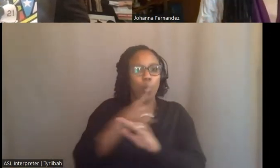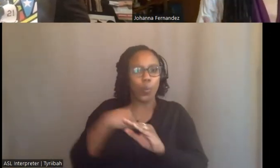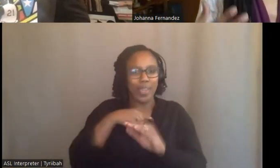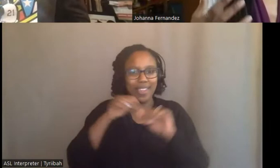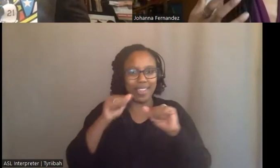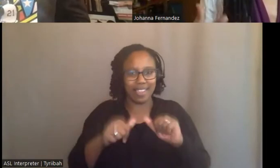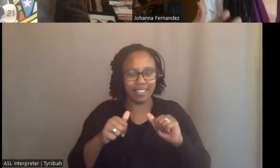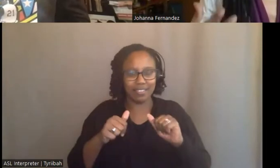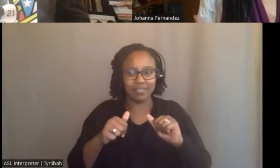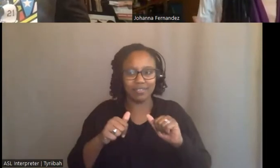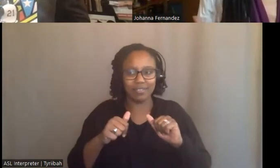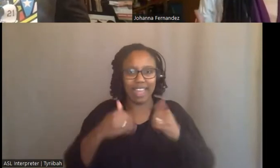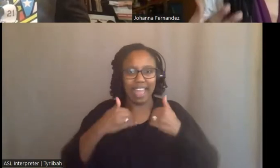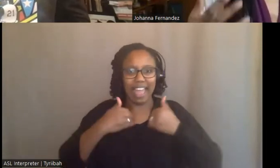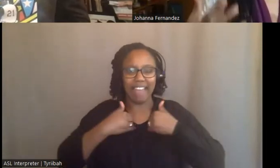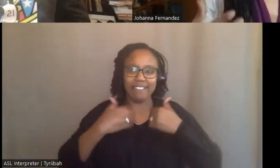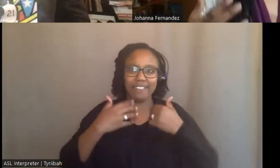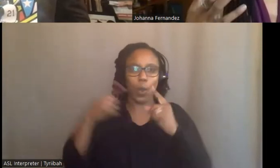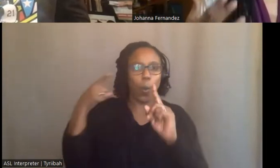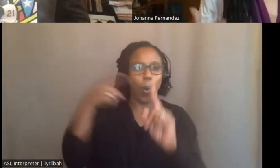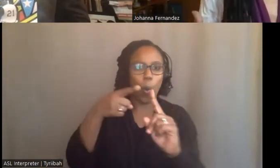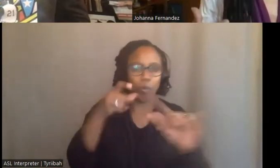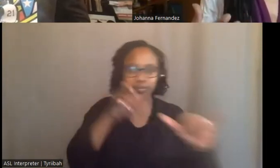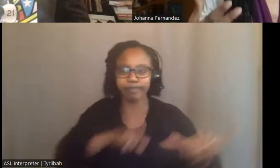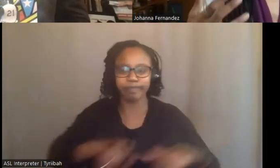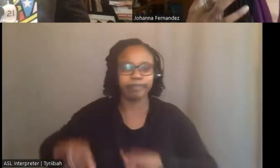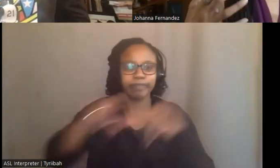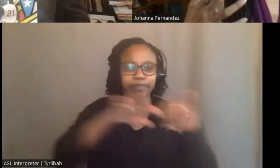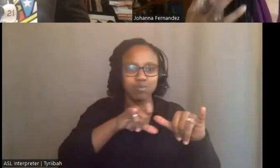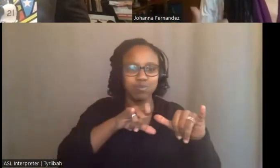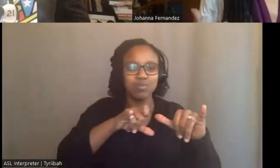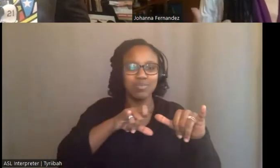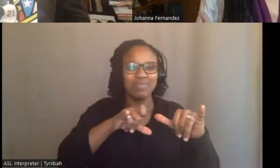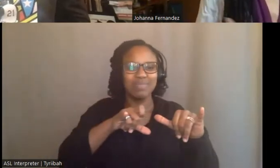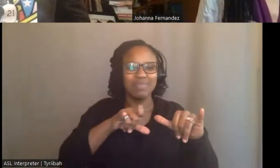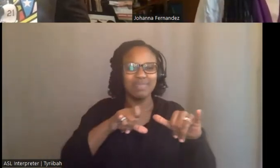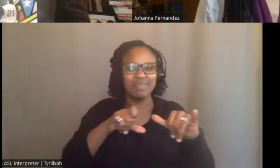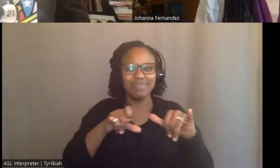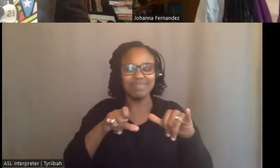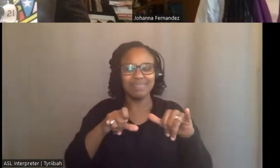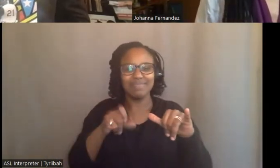political education in a country that has stripped its people